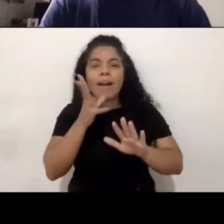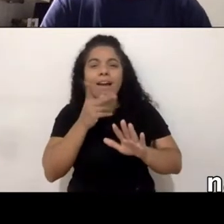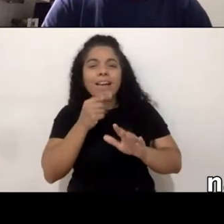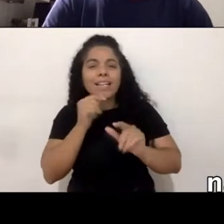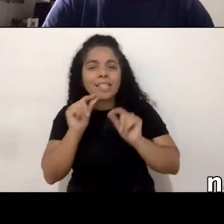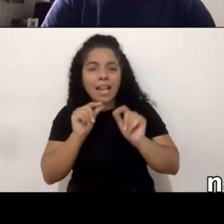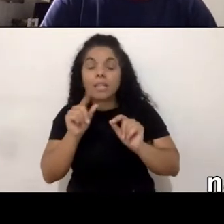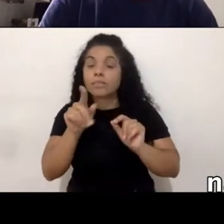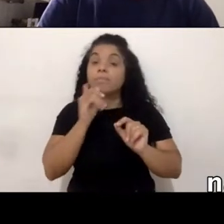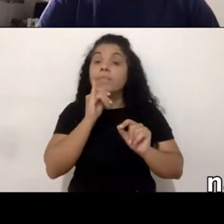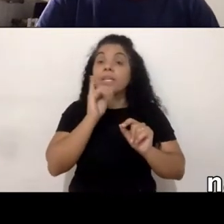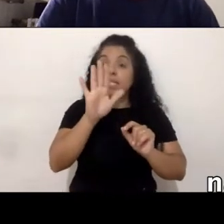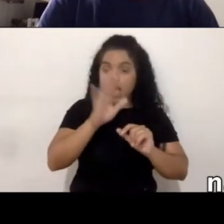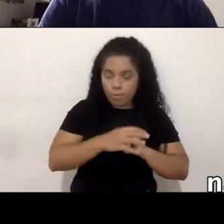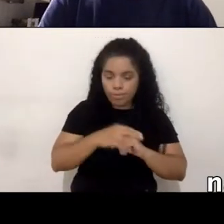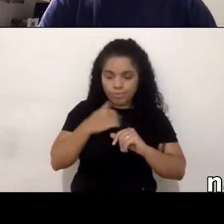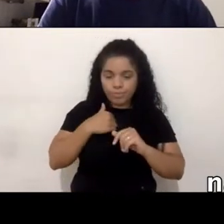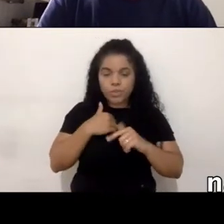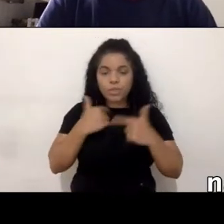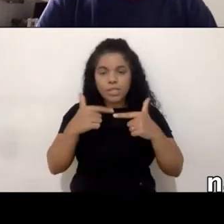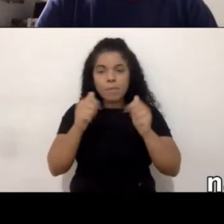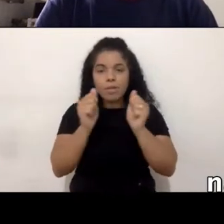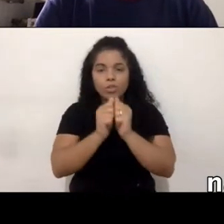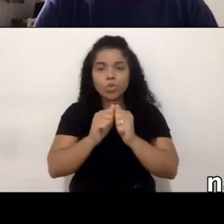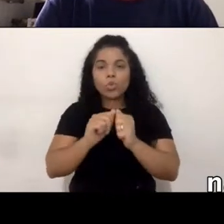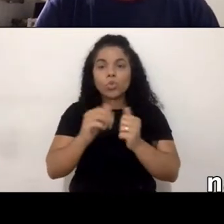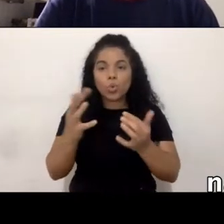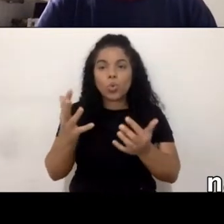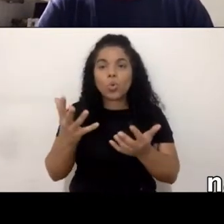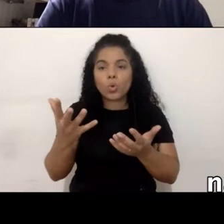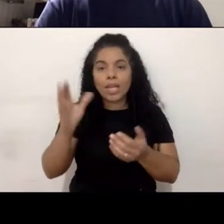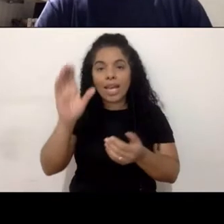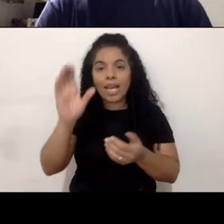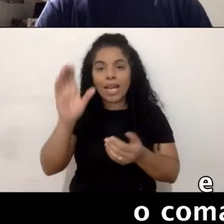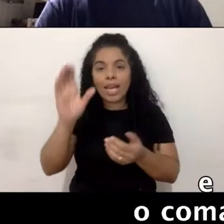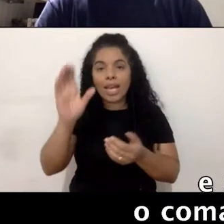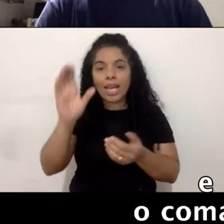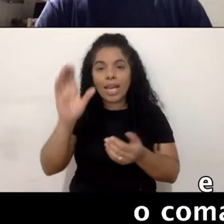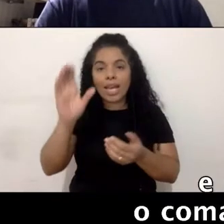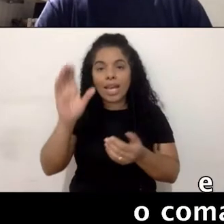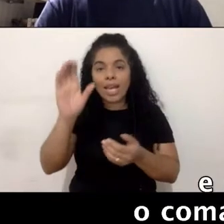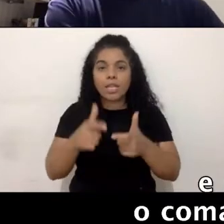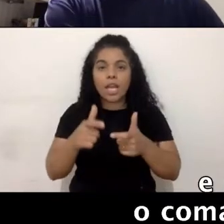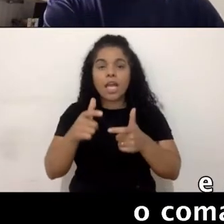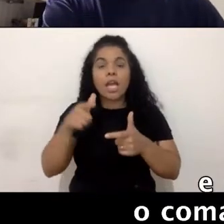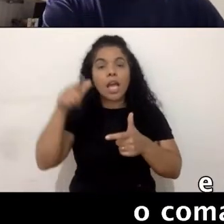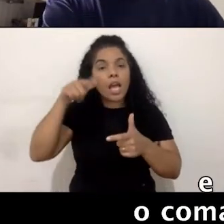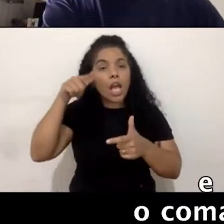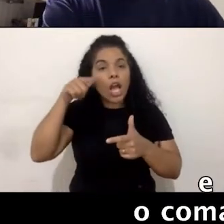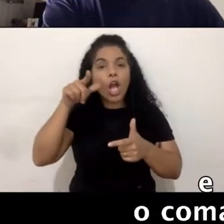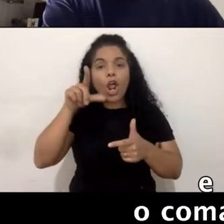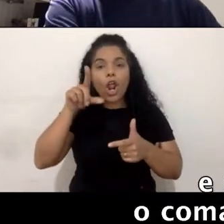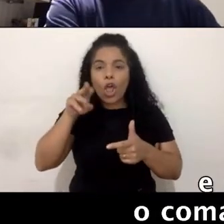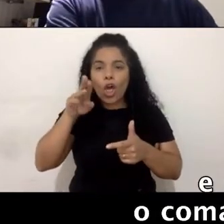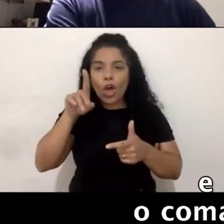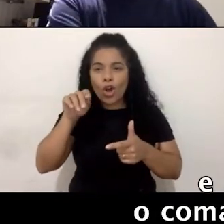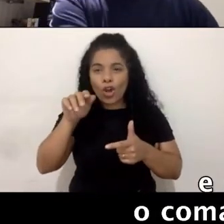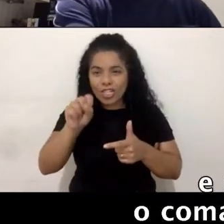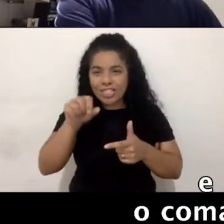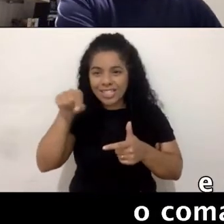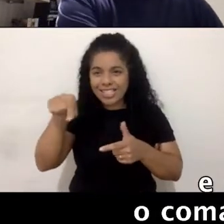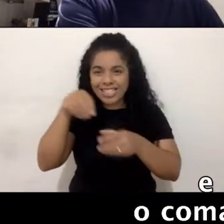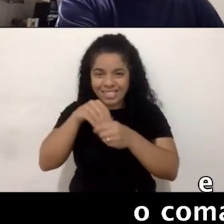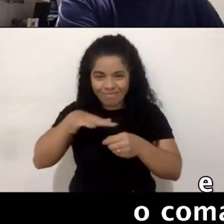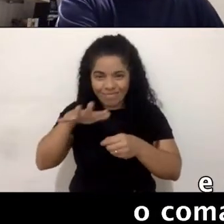in healthcare, where they were using Terraform on AWS, and it would take them, when they ran the